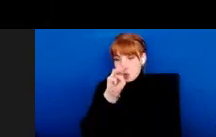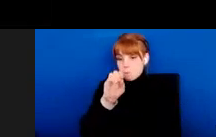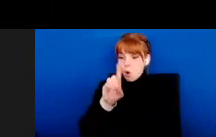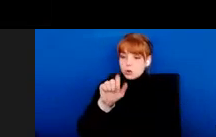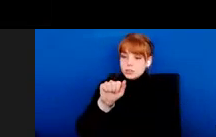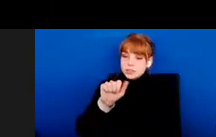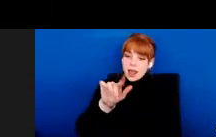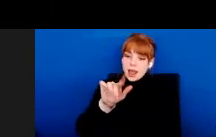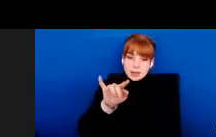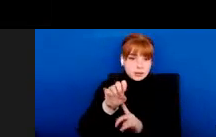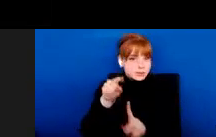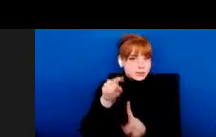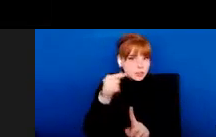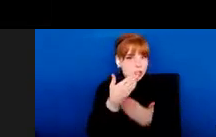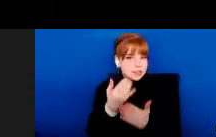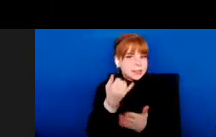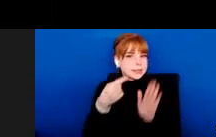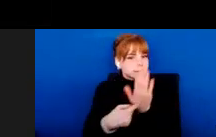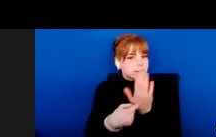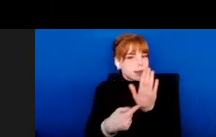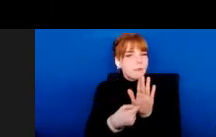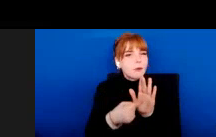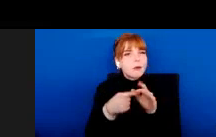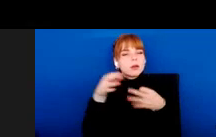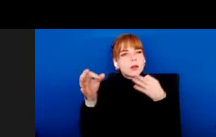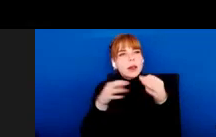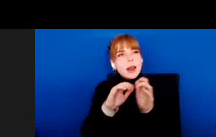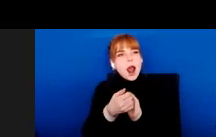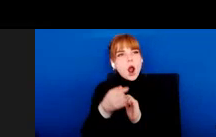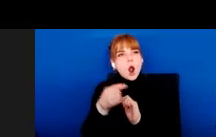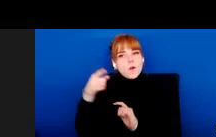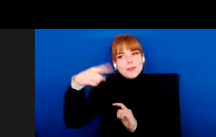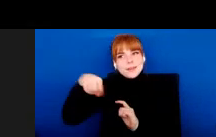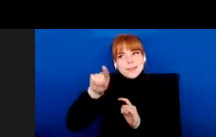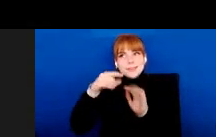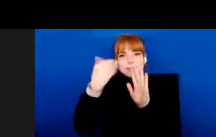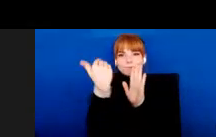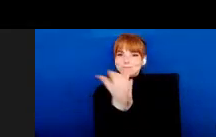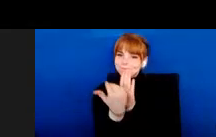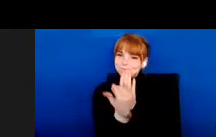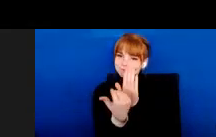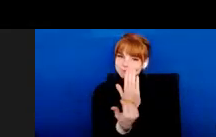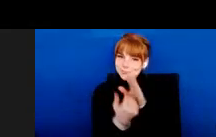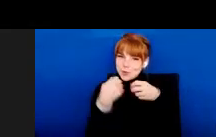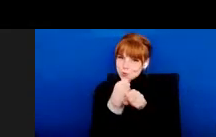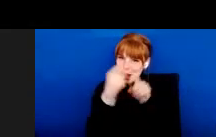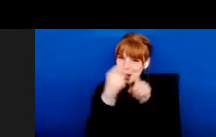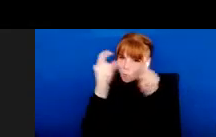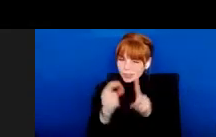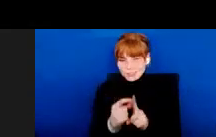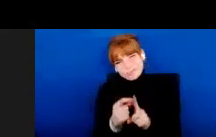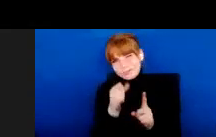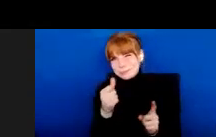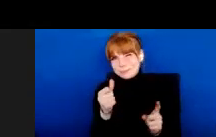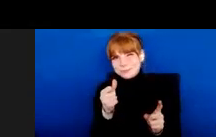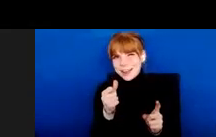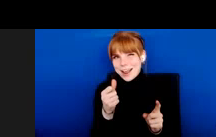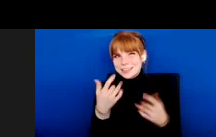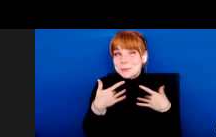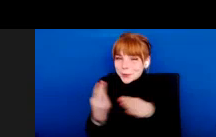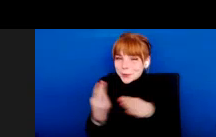how these guidelines often create terms that aren't normally used. But the idea here is the way I interact